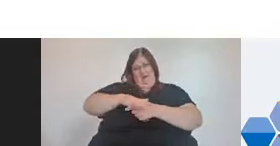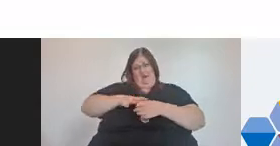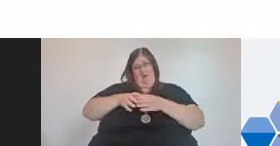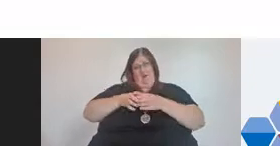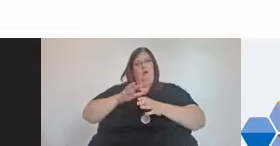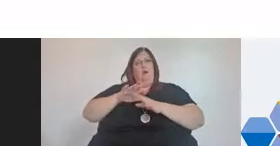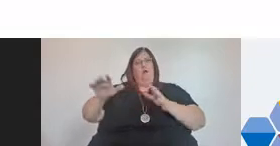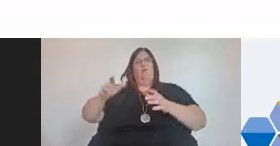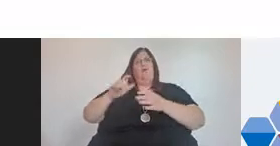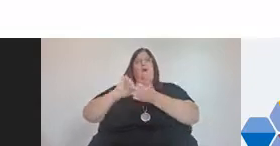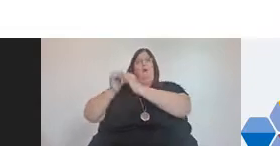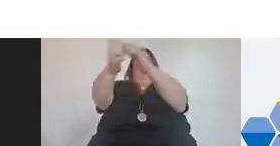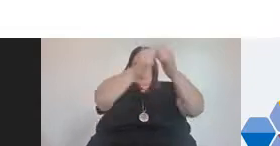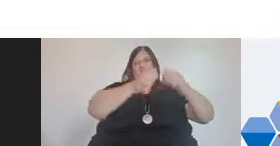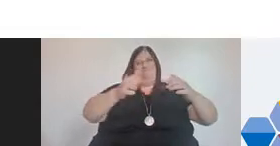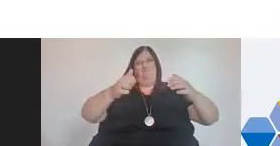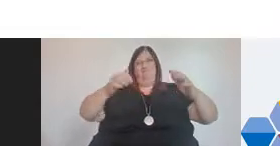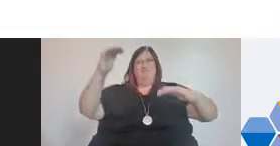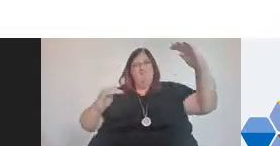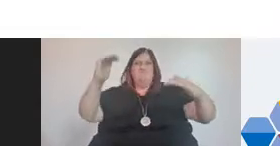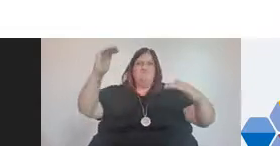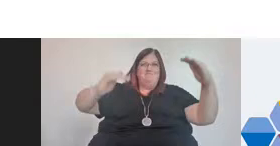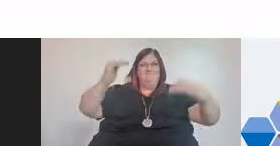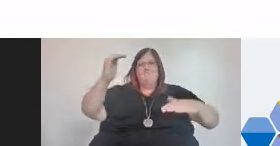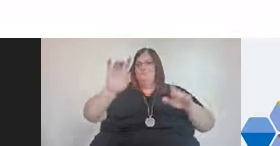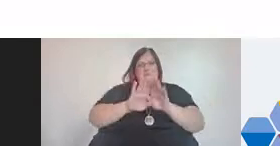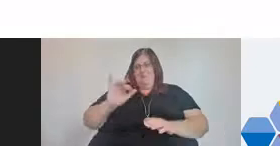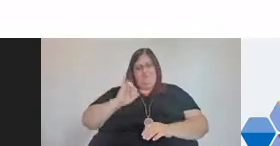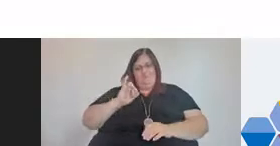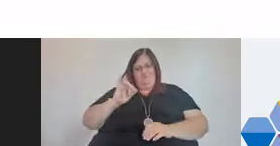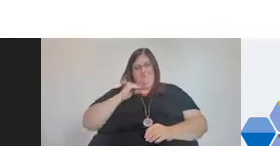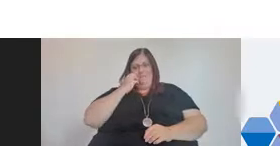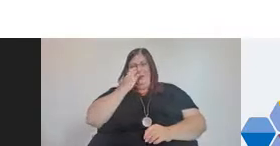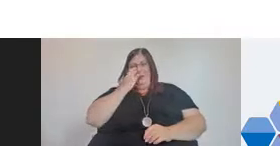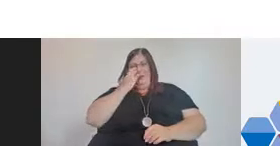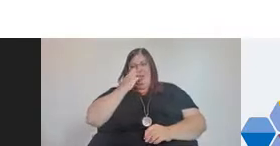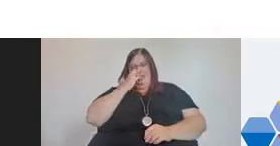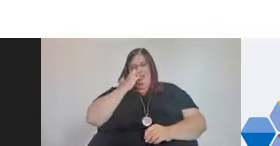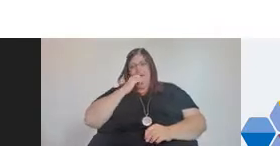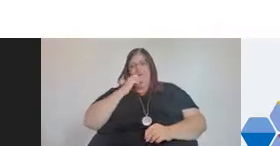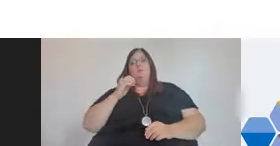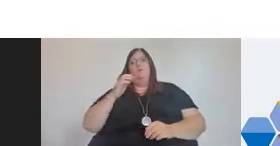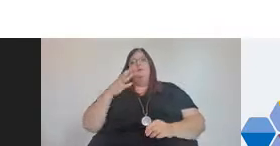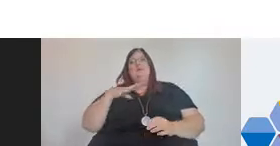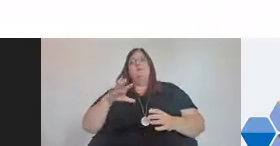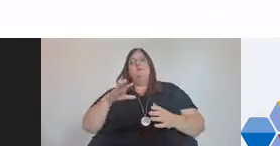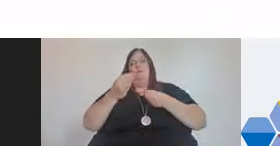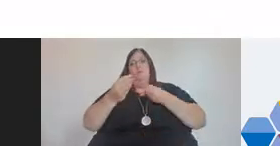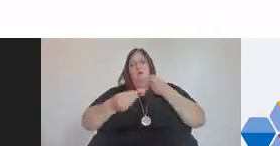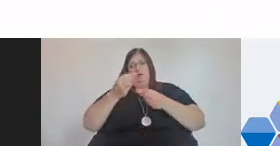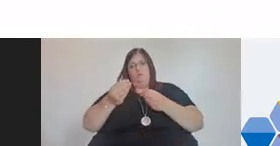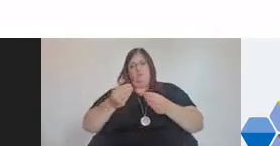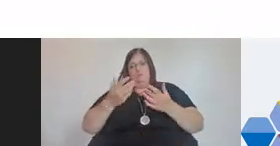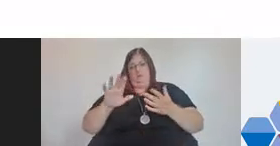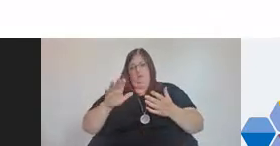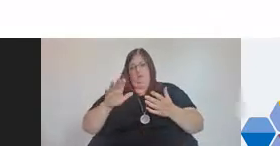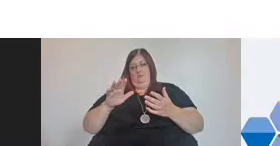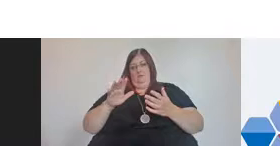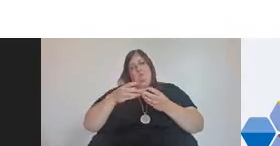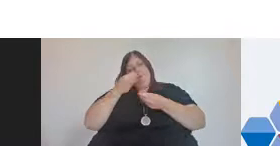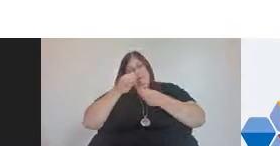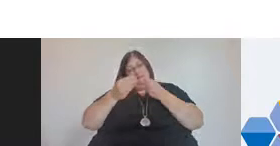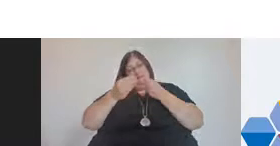peers. So we know that there is room for improvement. But as a system, we've been working now for quite a long time, really,